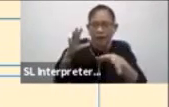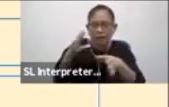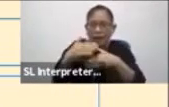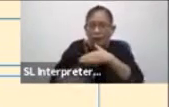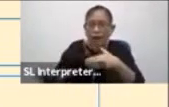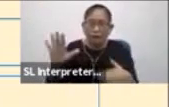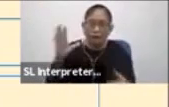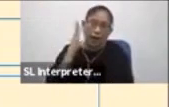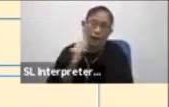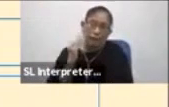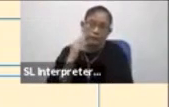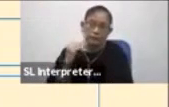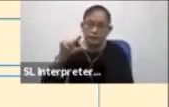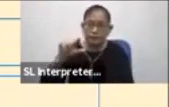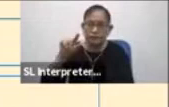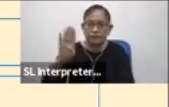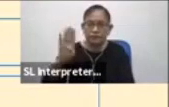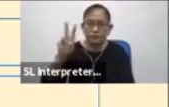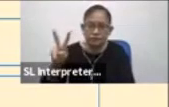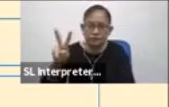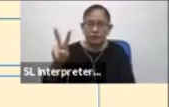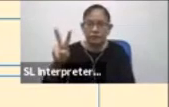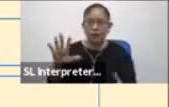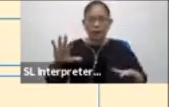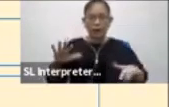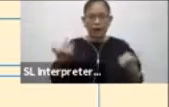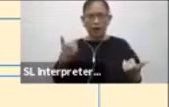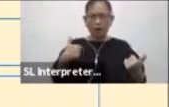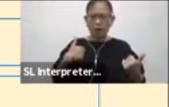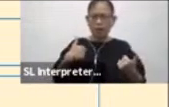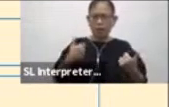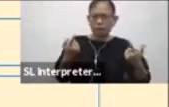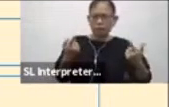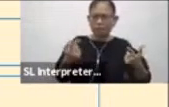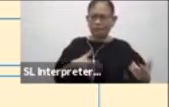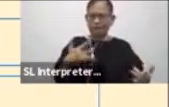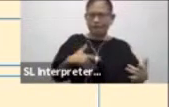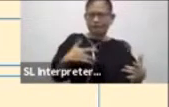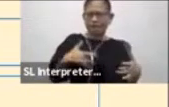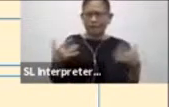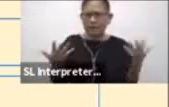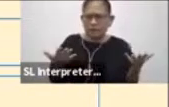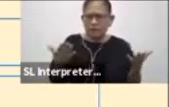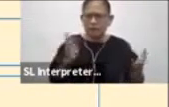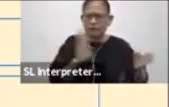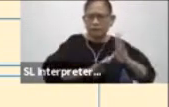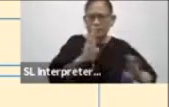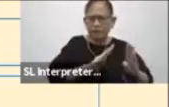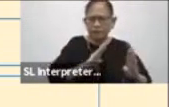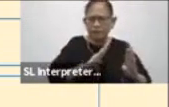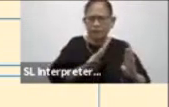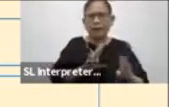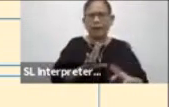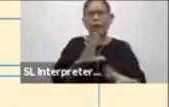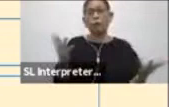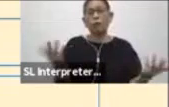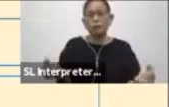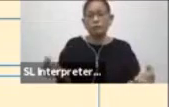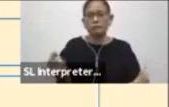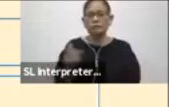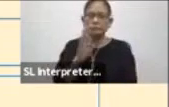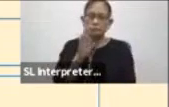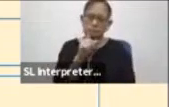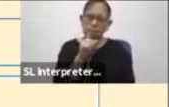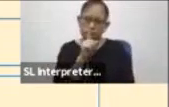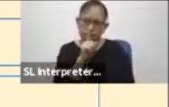GBV, the reaction of both the girls and adult women in general is to remain silent. Women